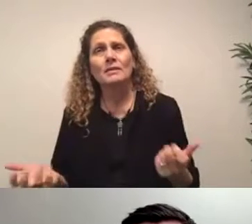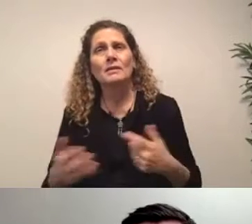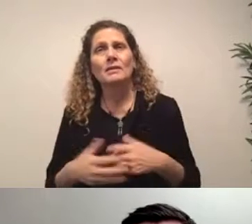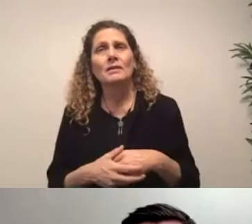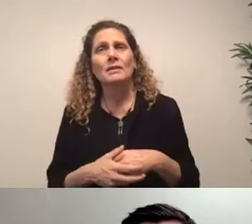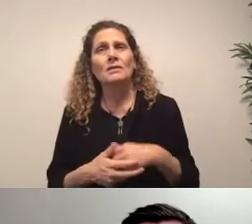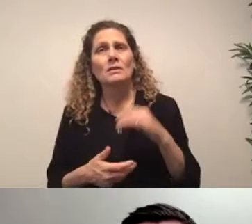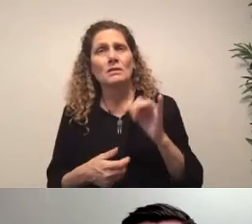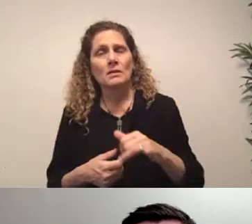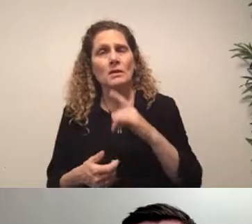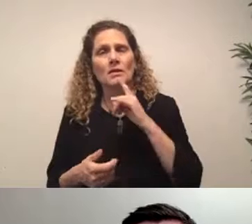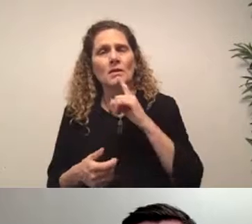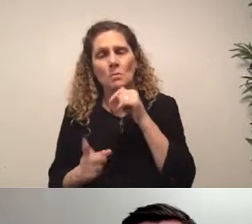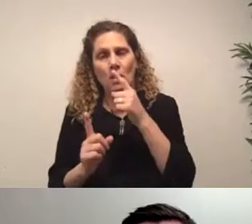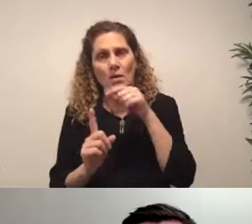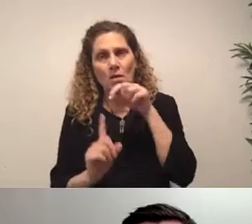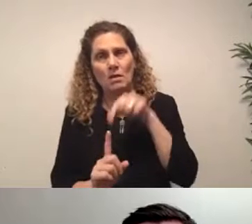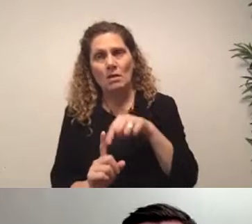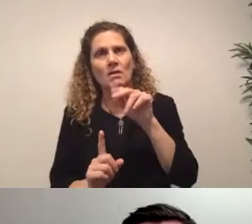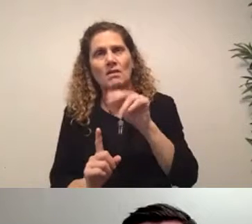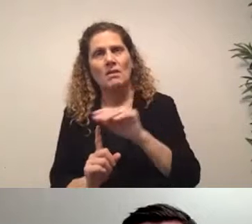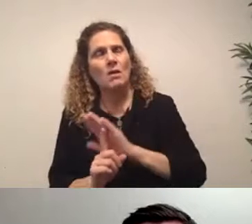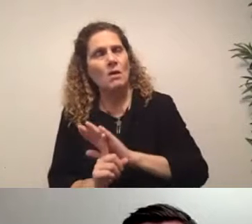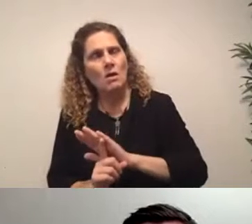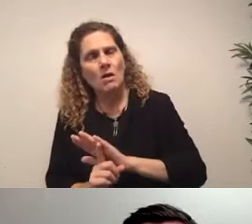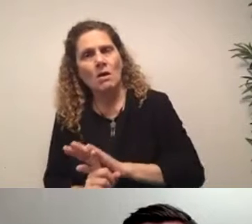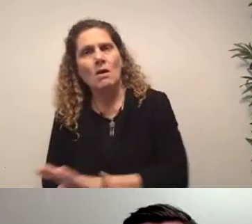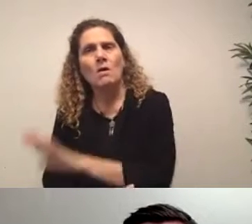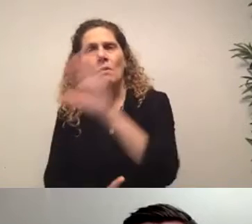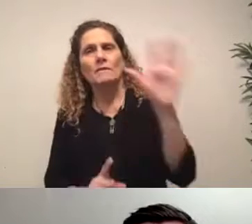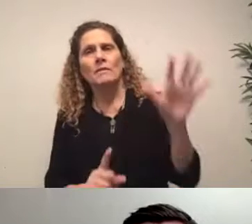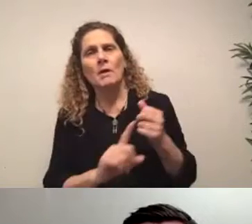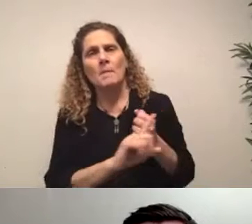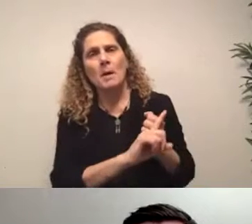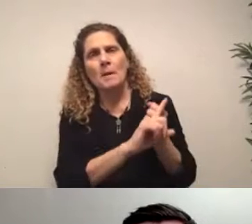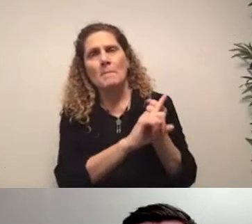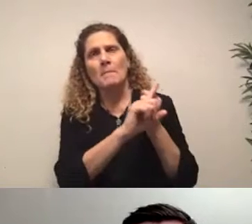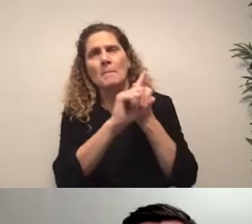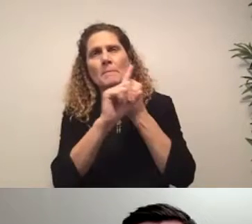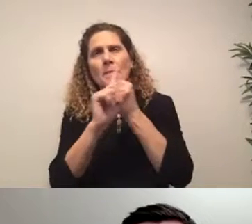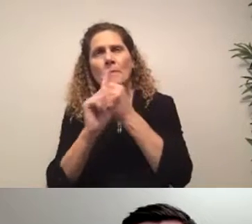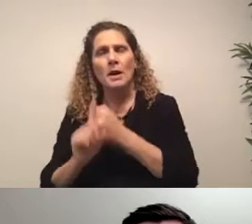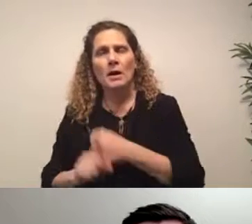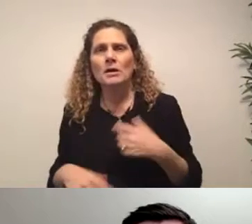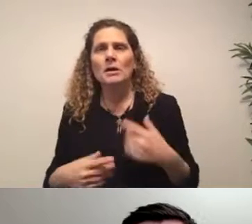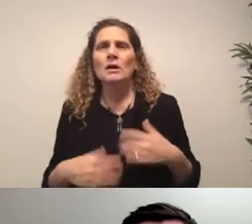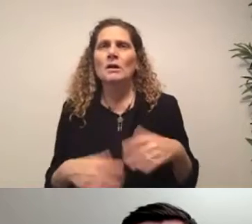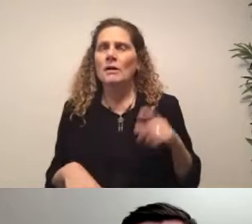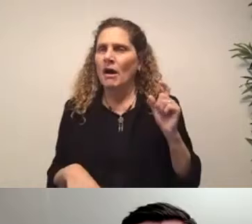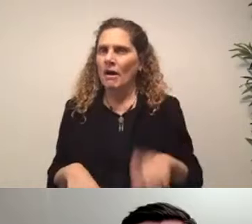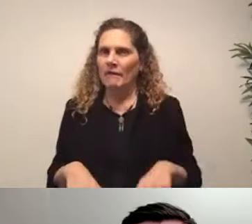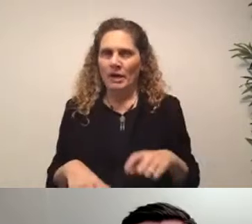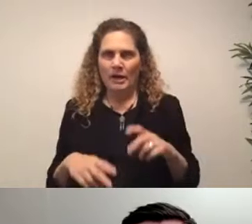know in totality, when we look at this, we need all the resources that we can to make sure that we're staying ahead of this pandemic and responding